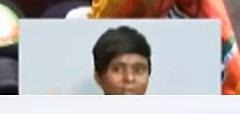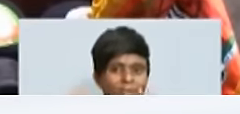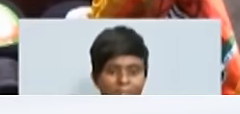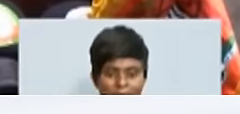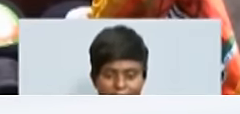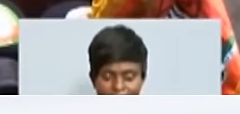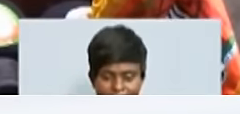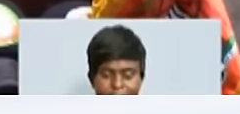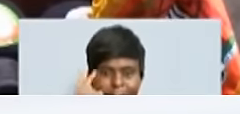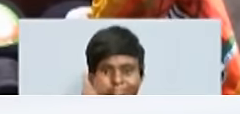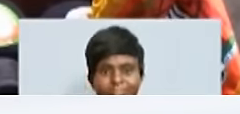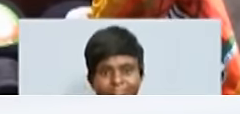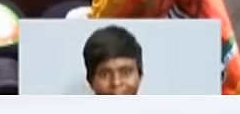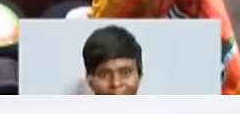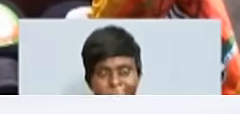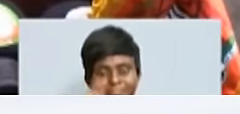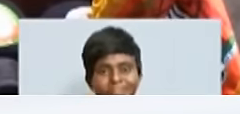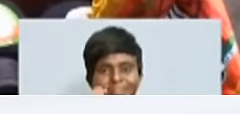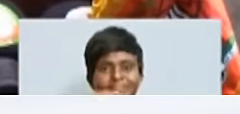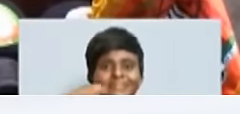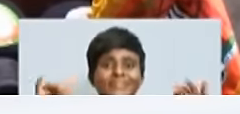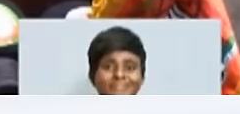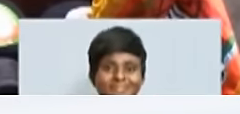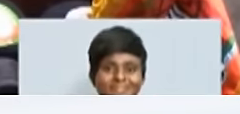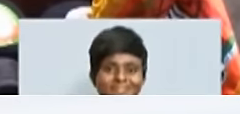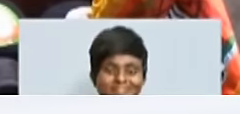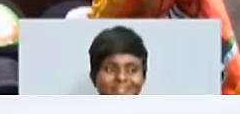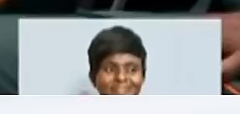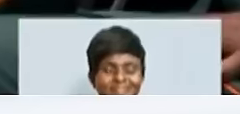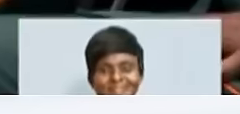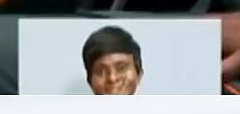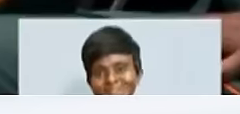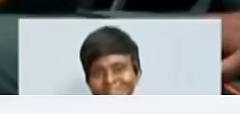Every year we will increase this allocation for our youth,